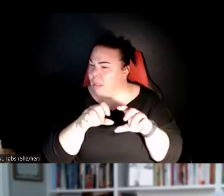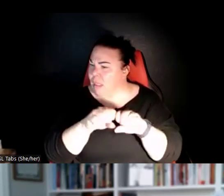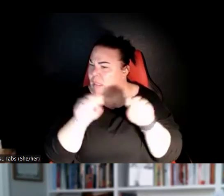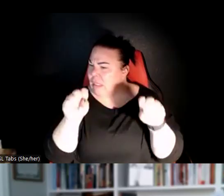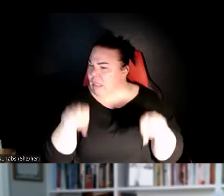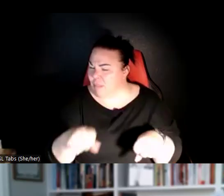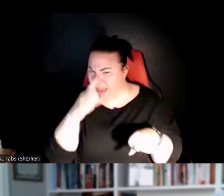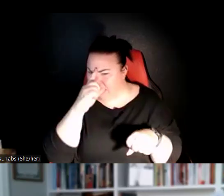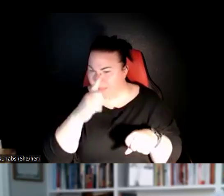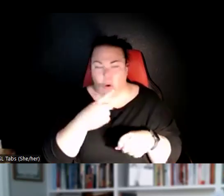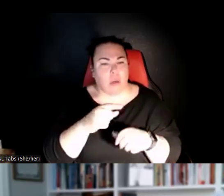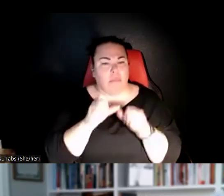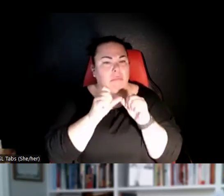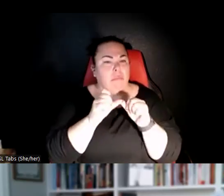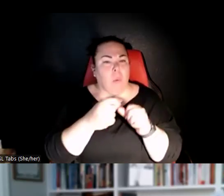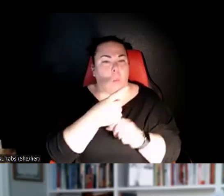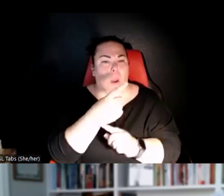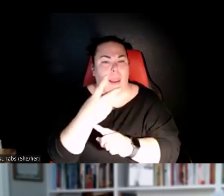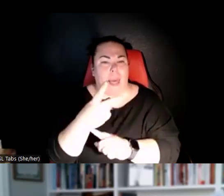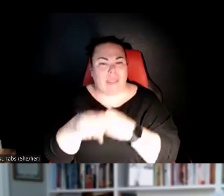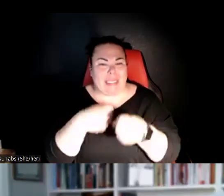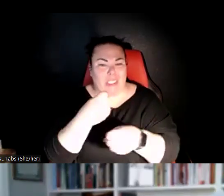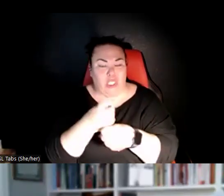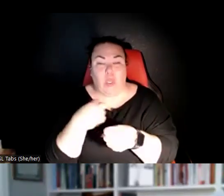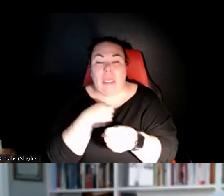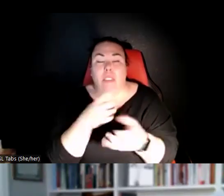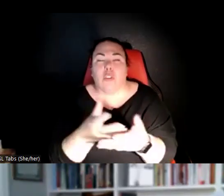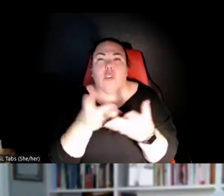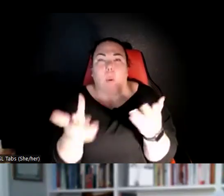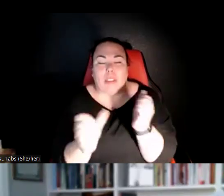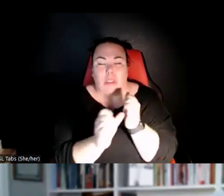and a half. We had so much assistance from our community. I'm proud of that.